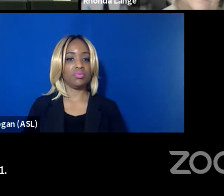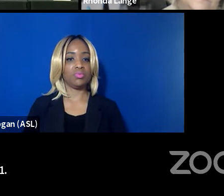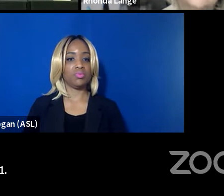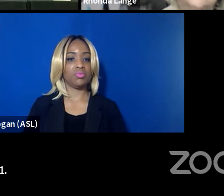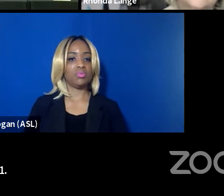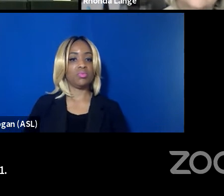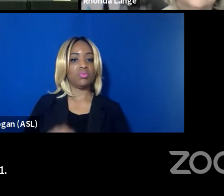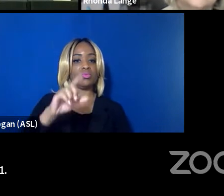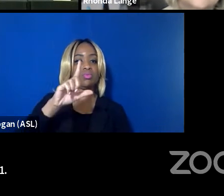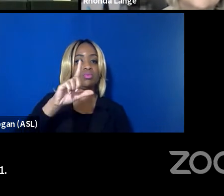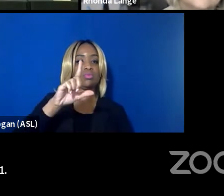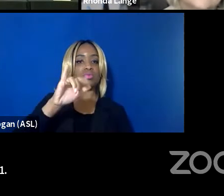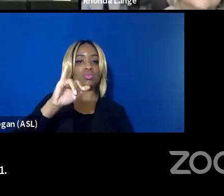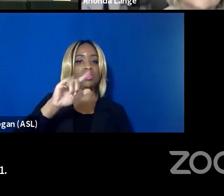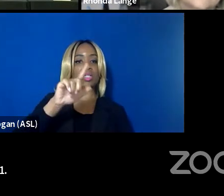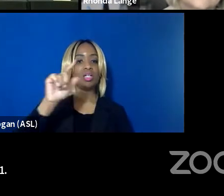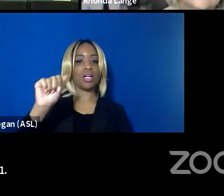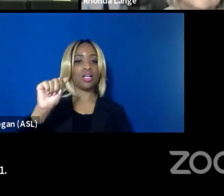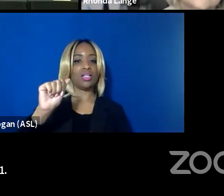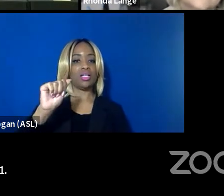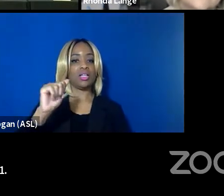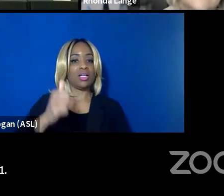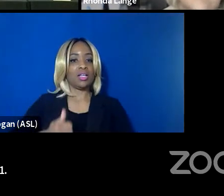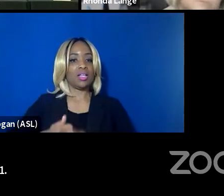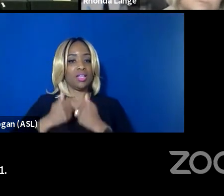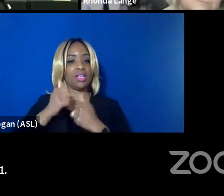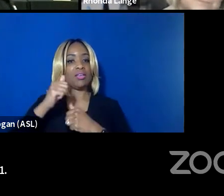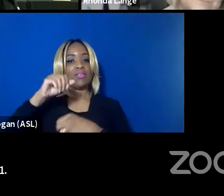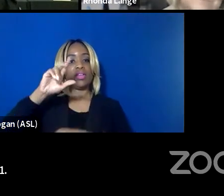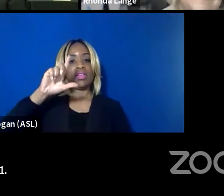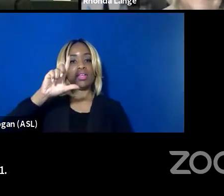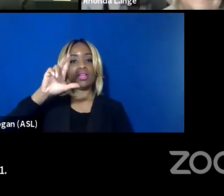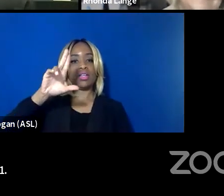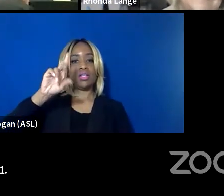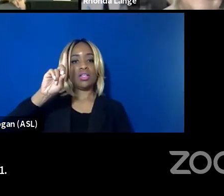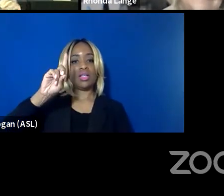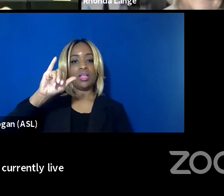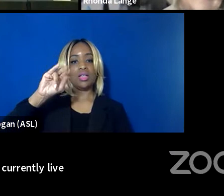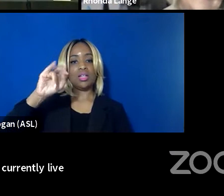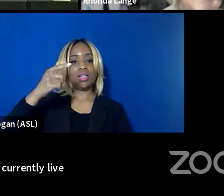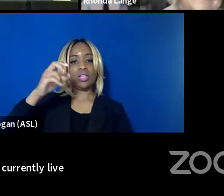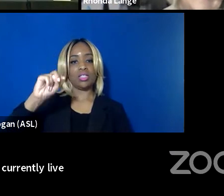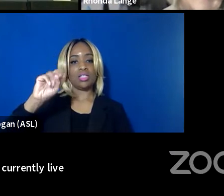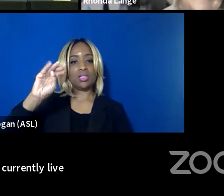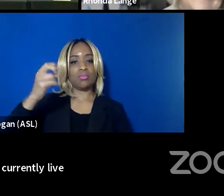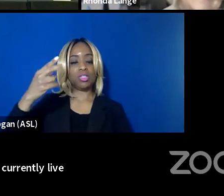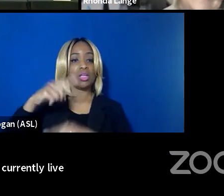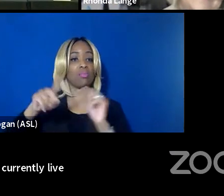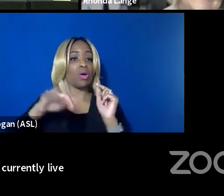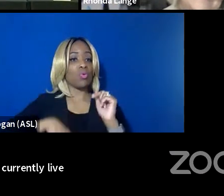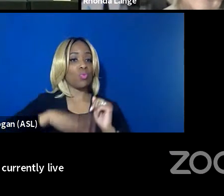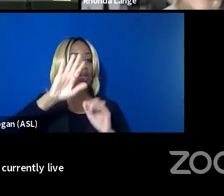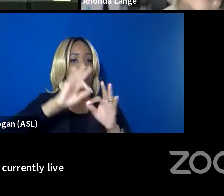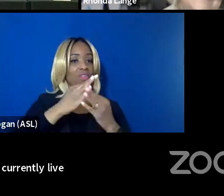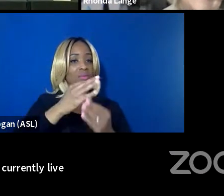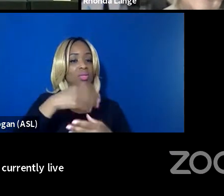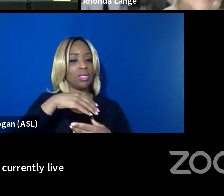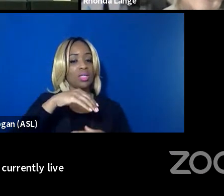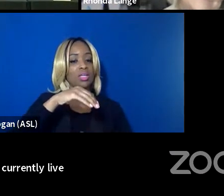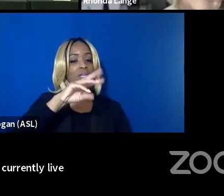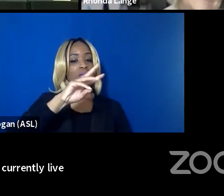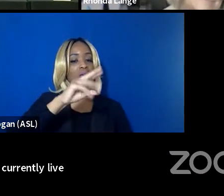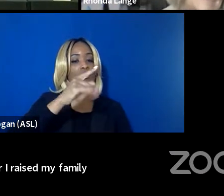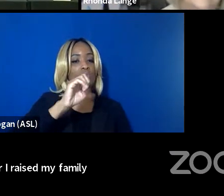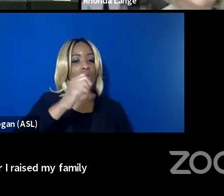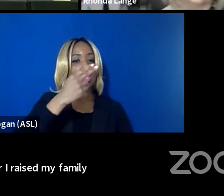My name is Lila McClelland, and I currently live in Ludington, Michigan. However, I raised my family in Whitehall and spent many, many